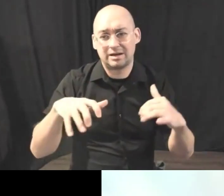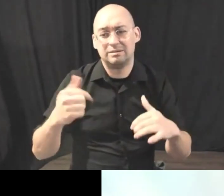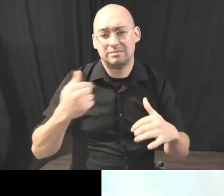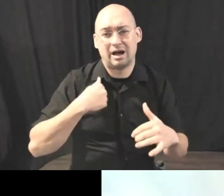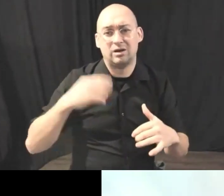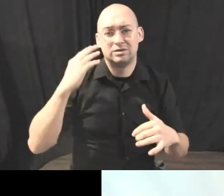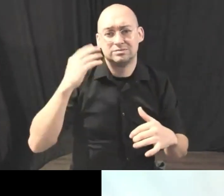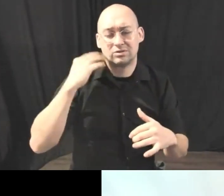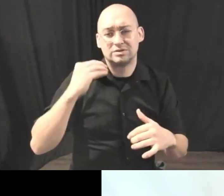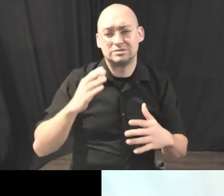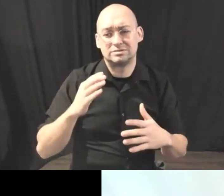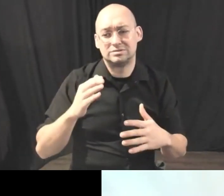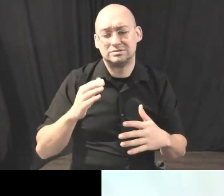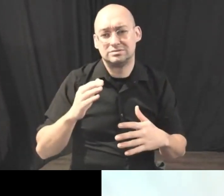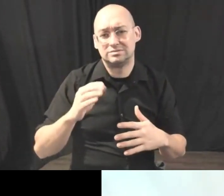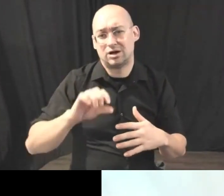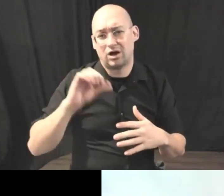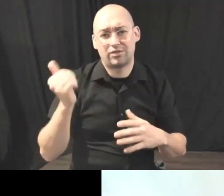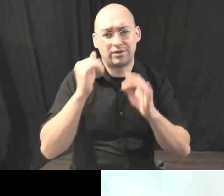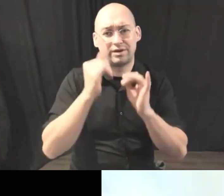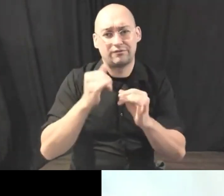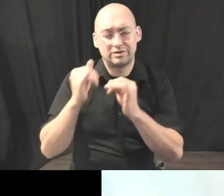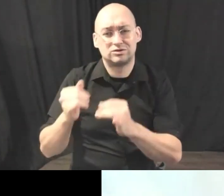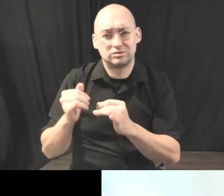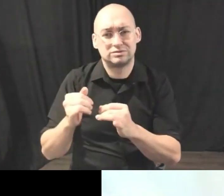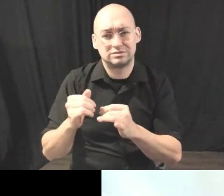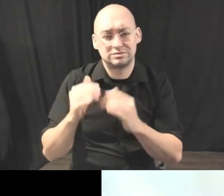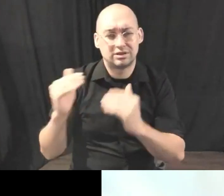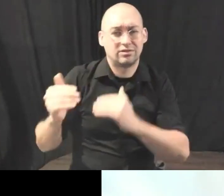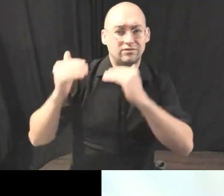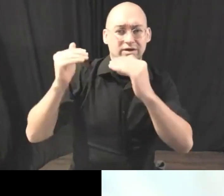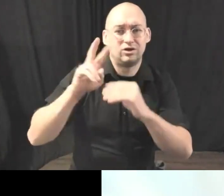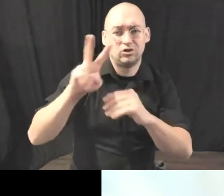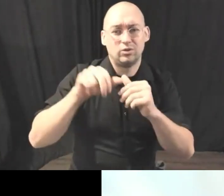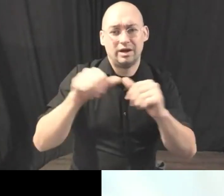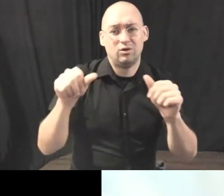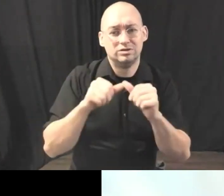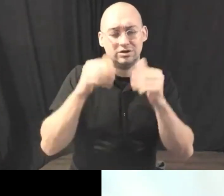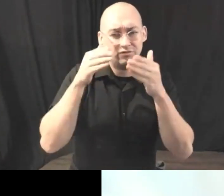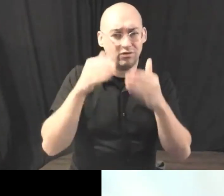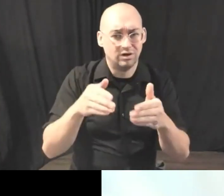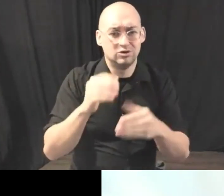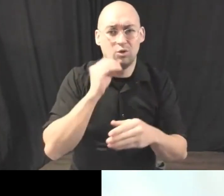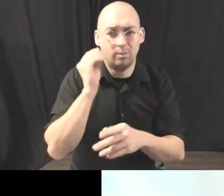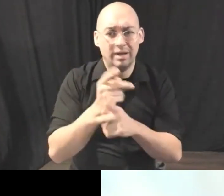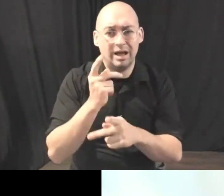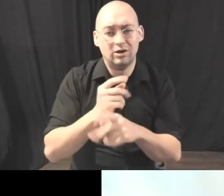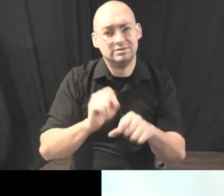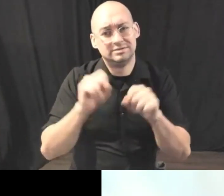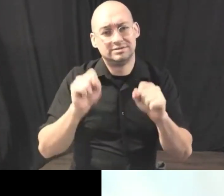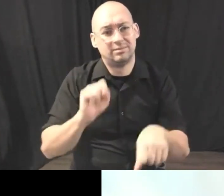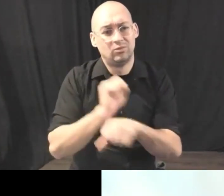continued to be on with the other individuals. We elevated two key areas of focus, the home care system that works for all